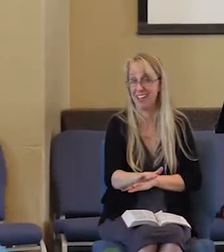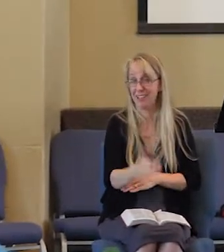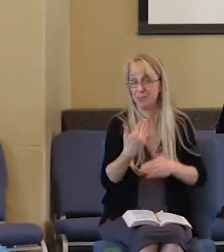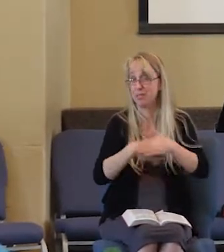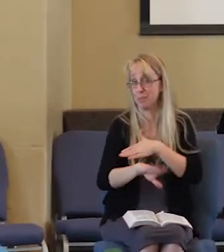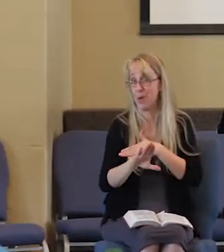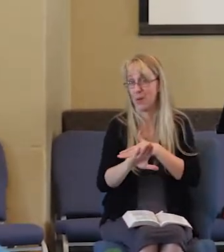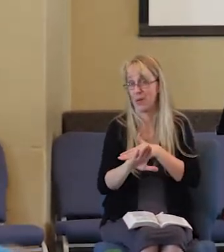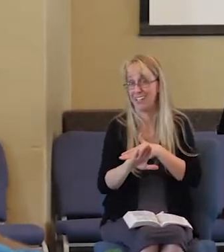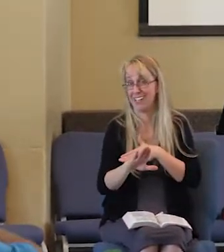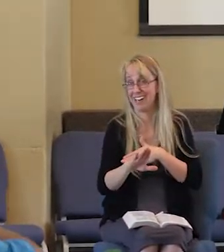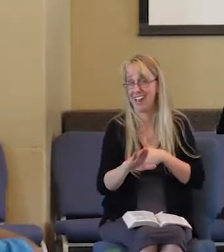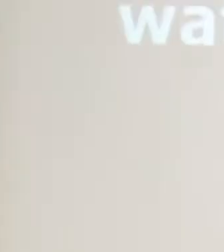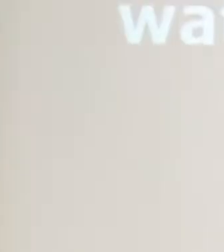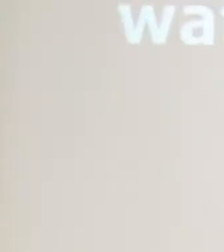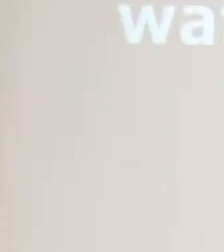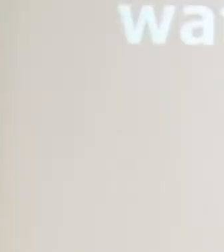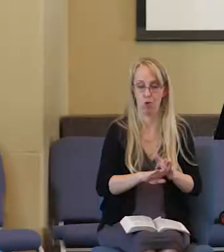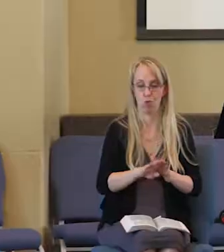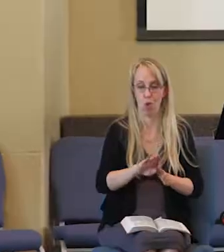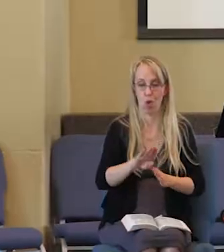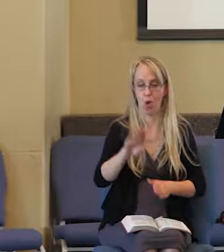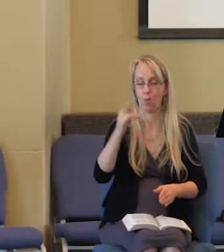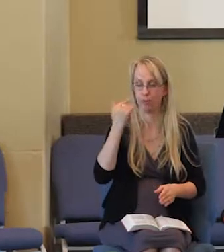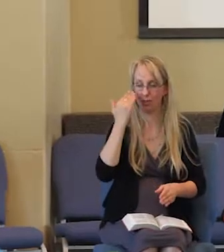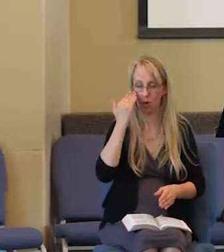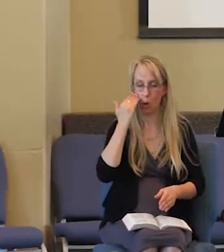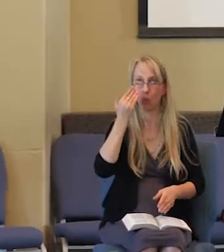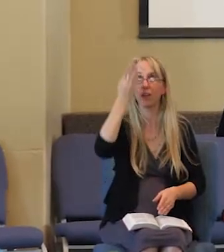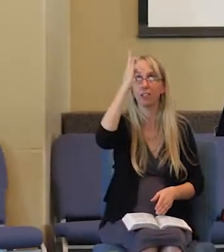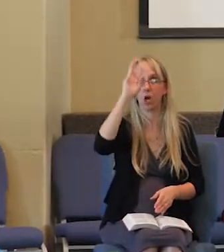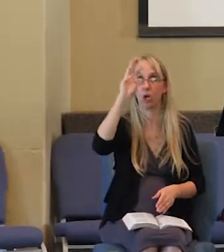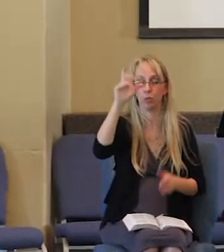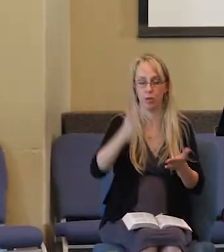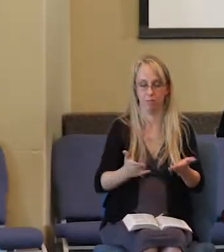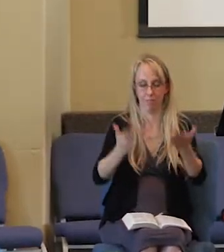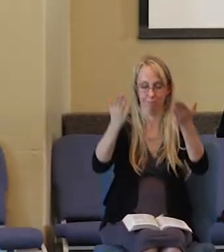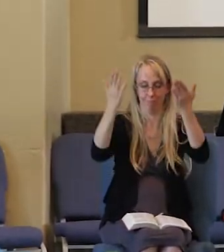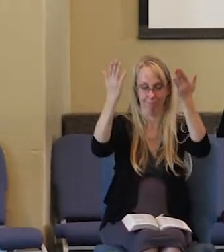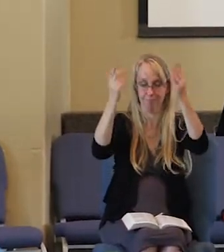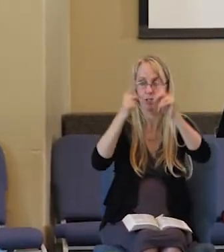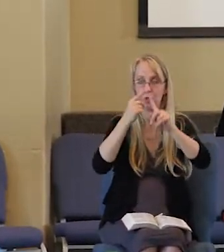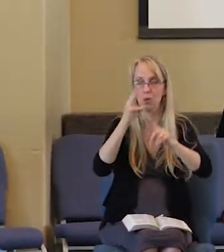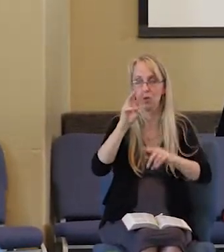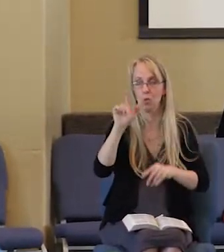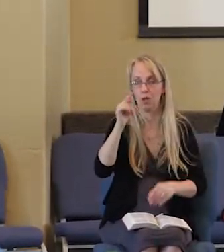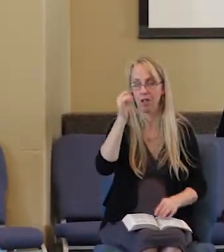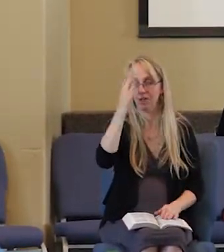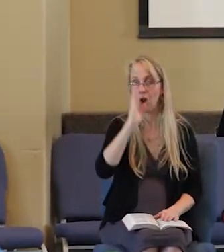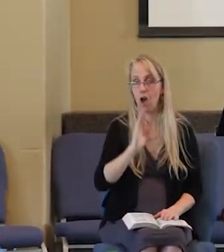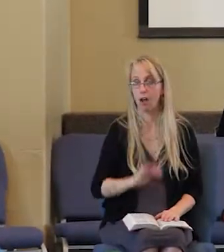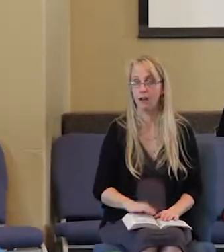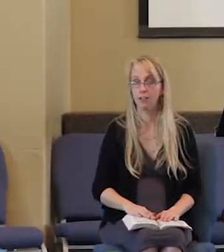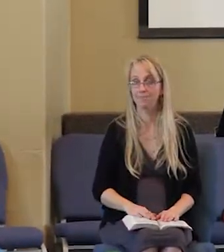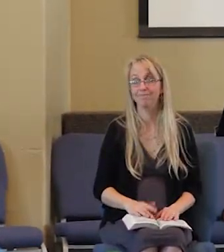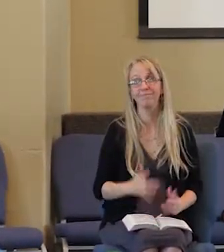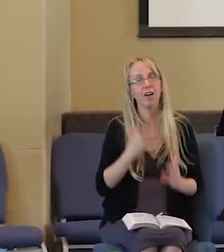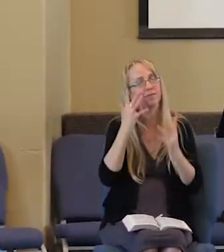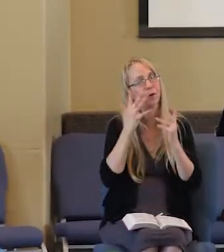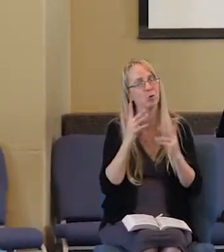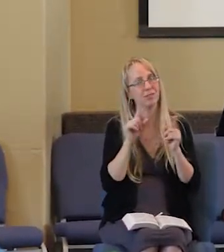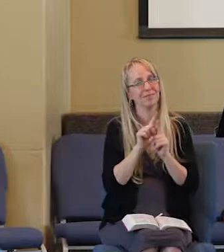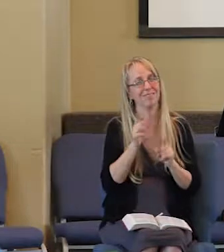and as the child was being developed, for God's will and surrendered their child to the will of God.